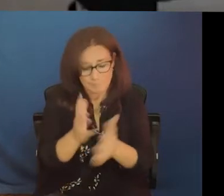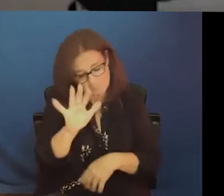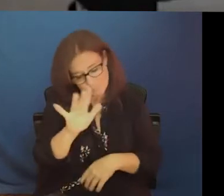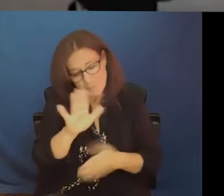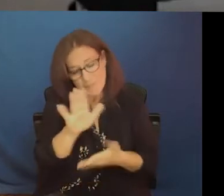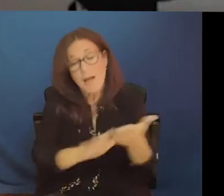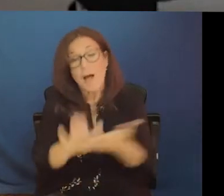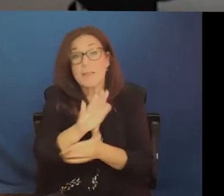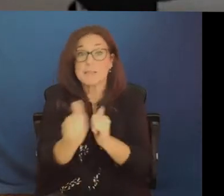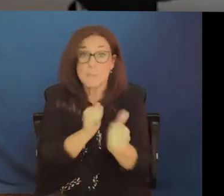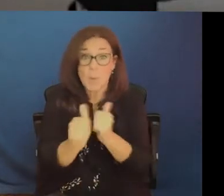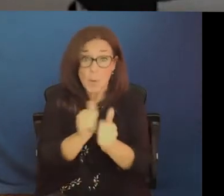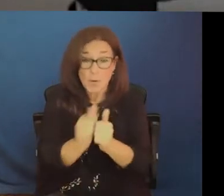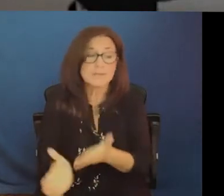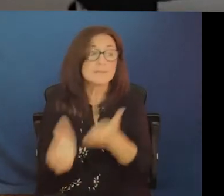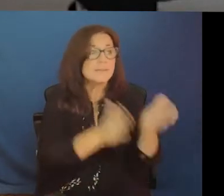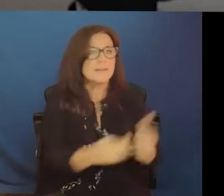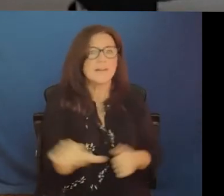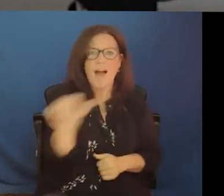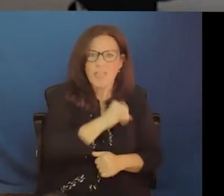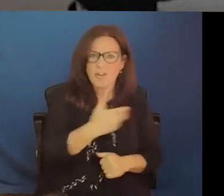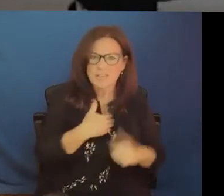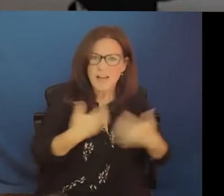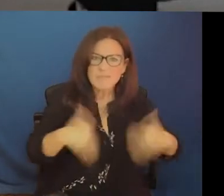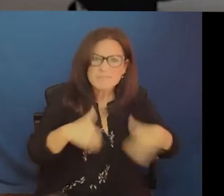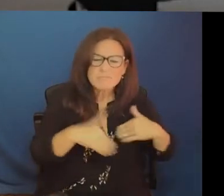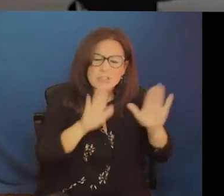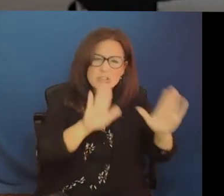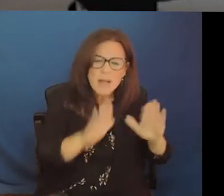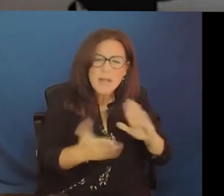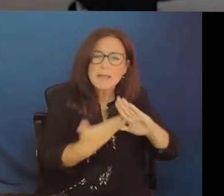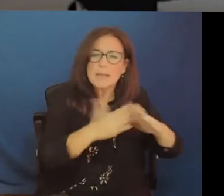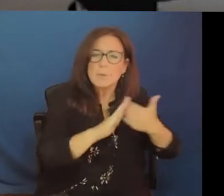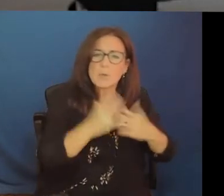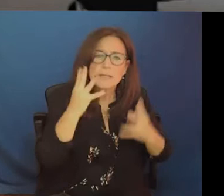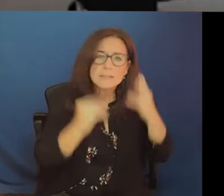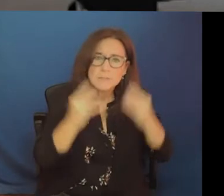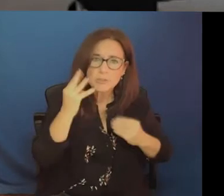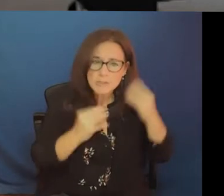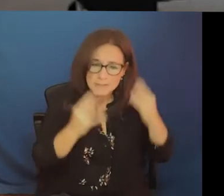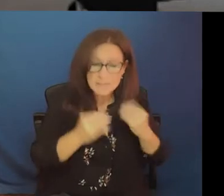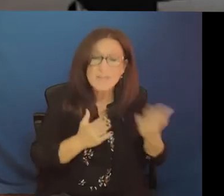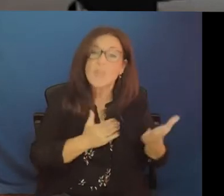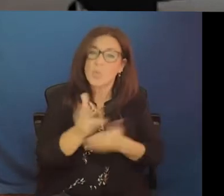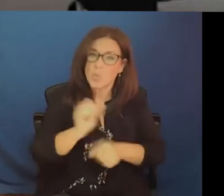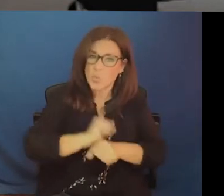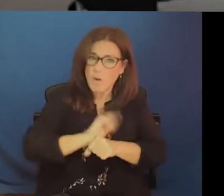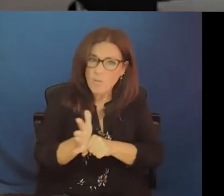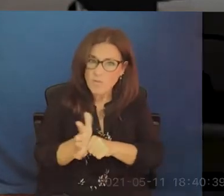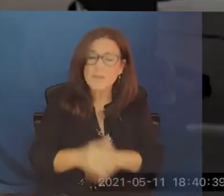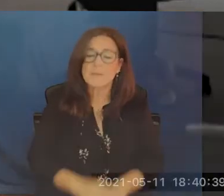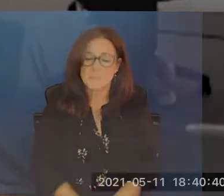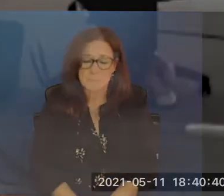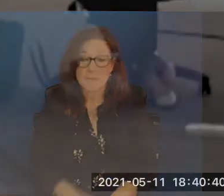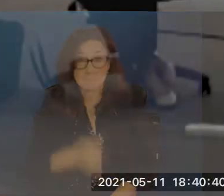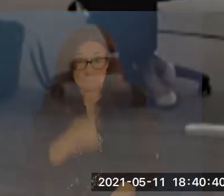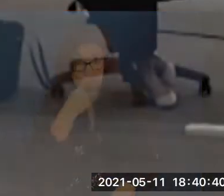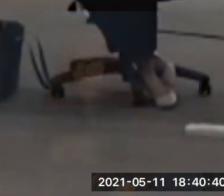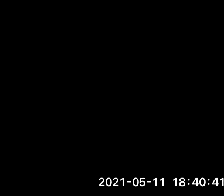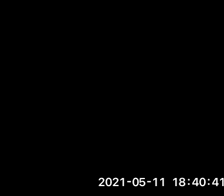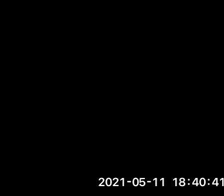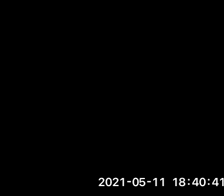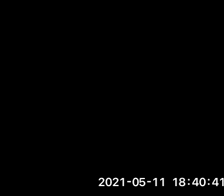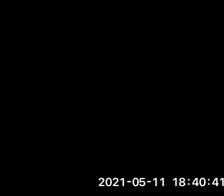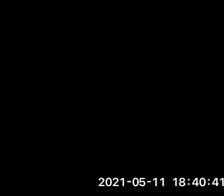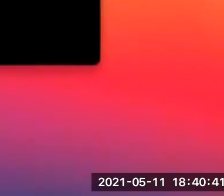exhibited tremendous community spirit during these difficult pandemic conditions. If I could please ask Ms. Trujillo to share the video